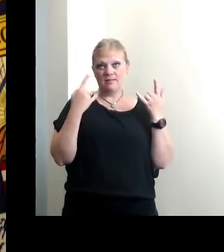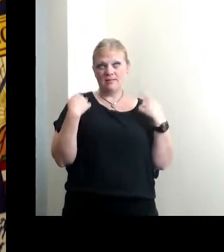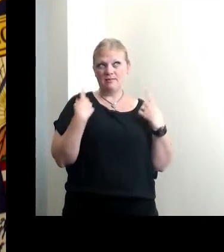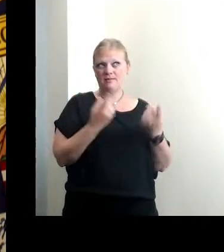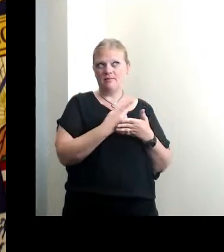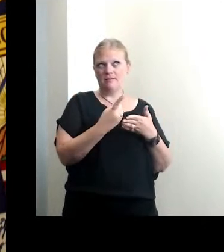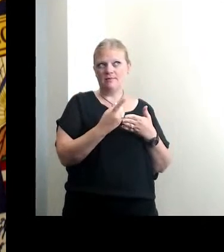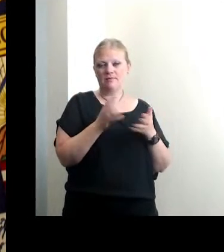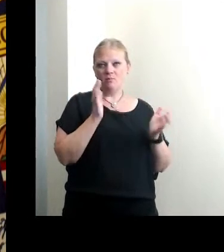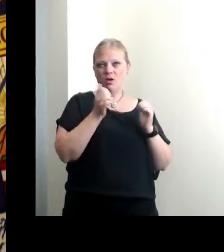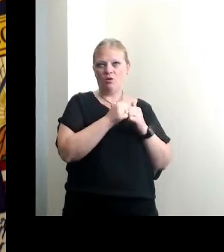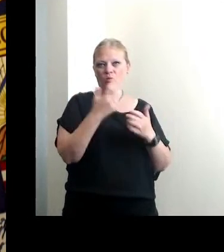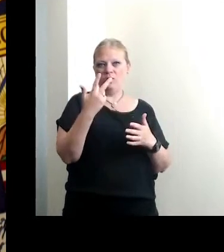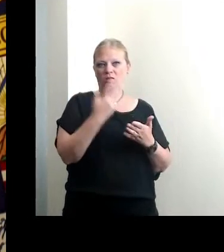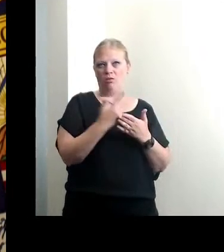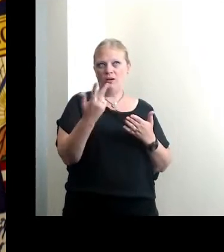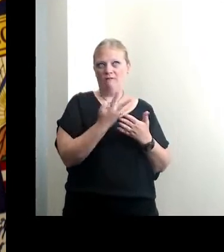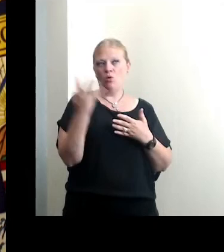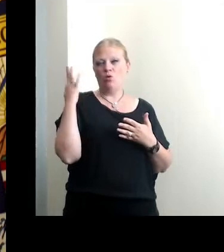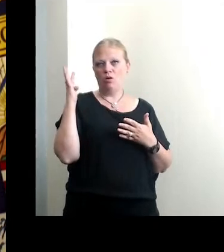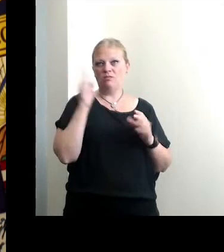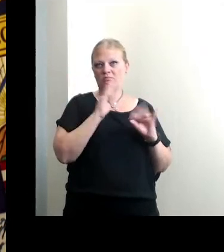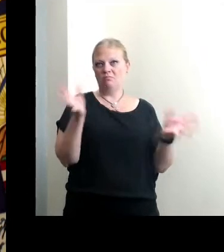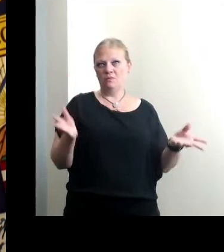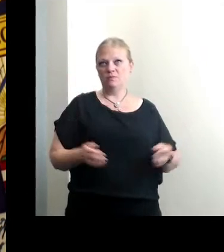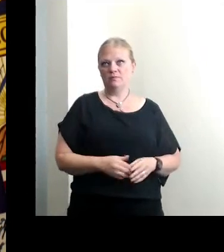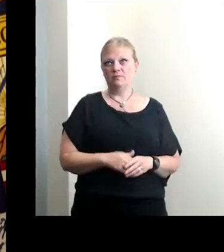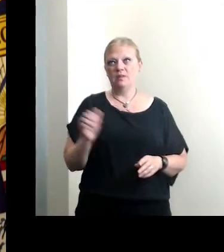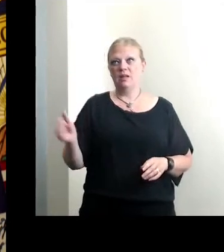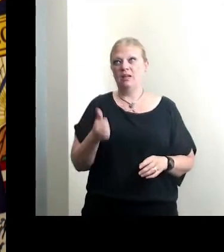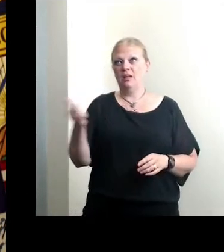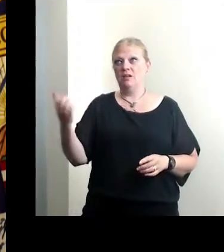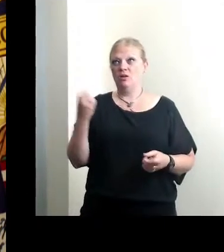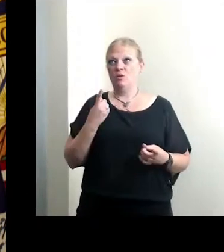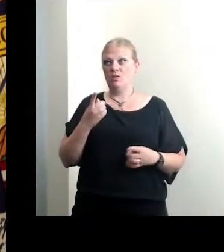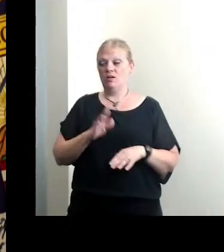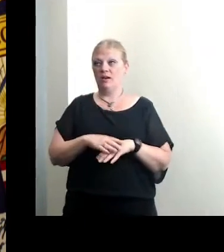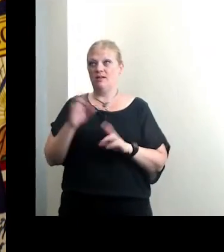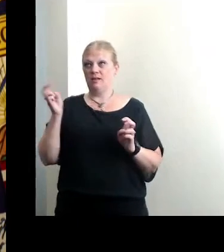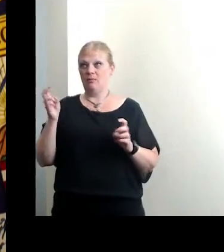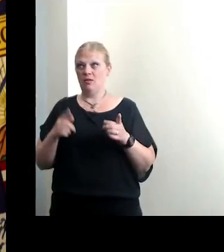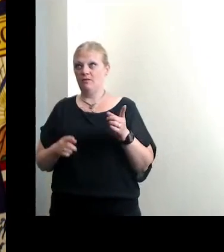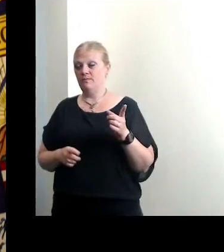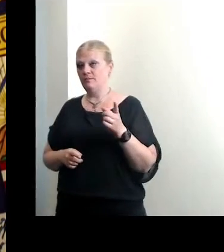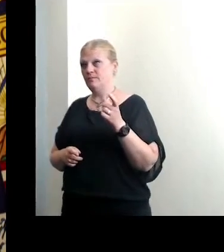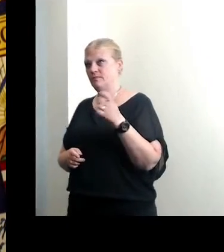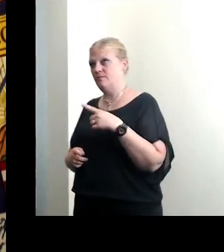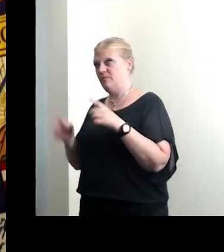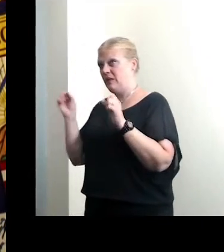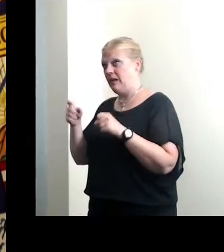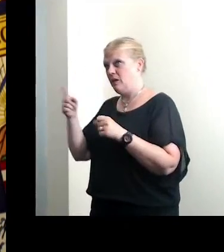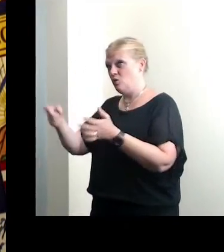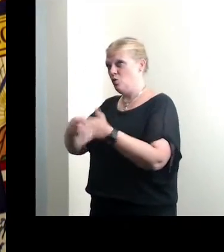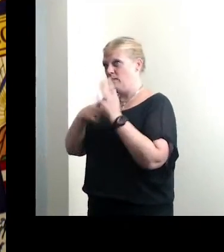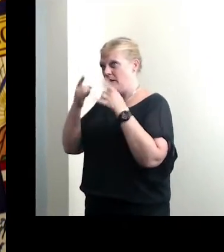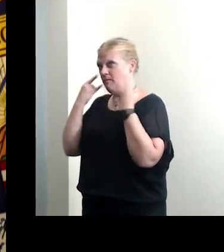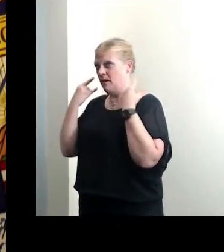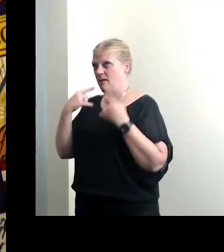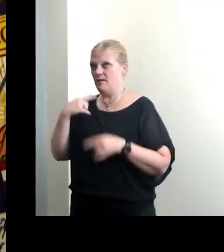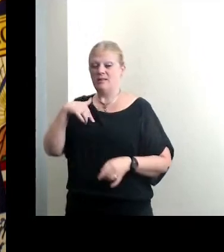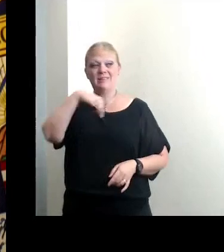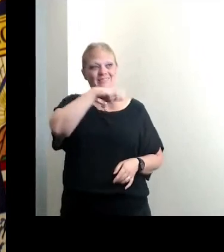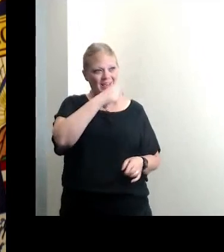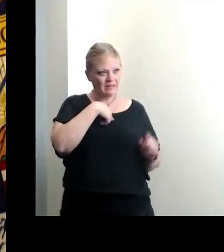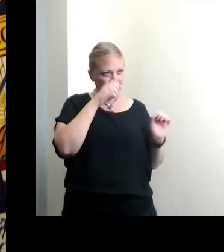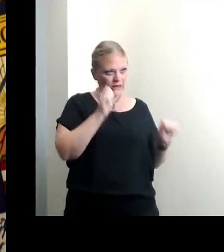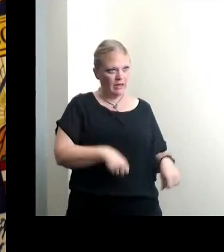than they were 3 or 4 weeks ago. It's quite evident. Any other questions on topic? Can you mandate masks? Yes, I can